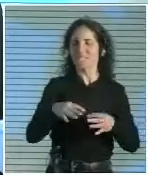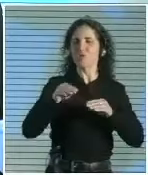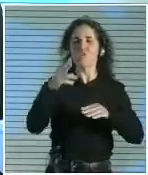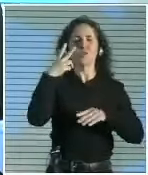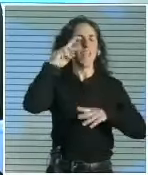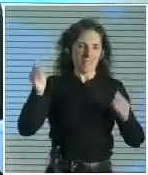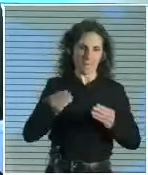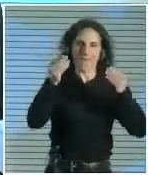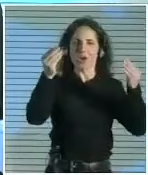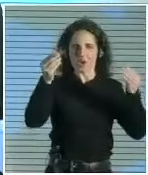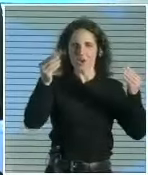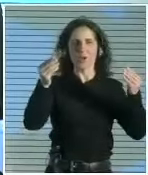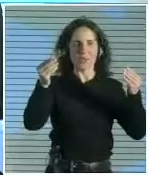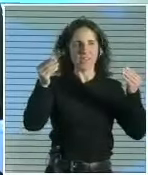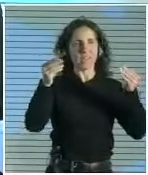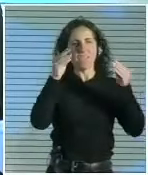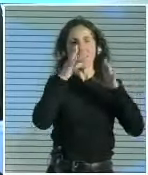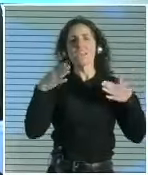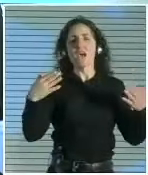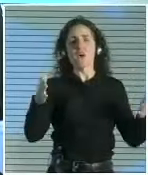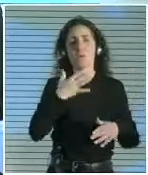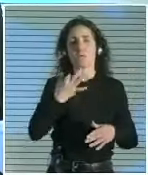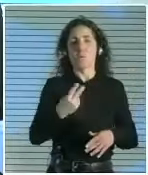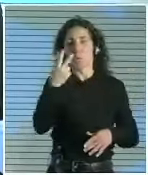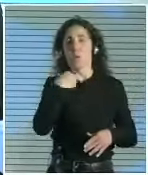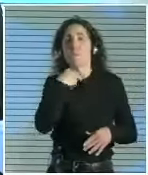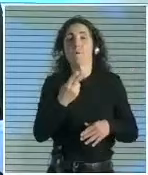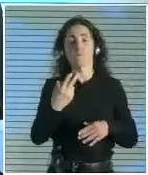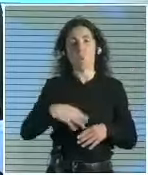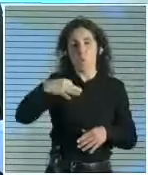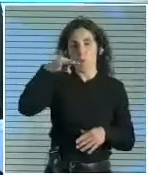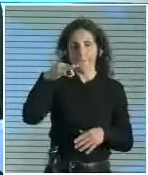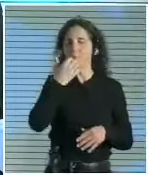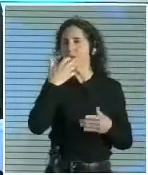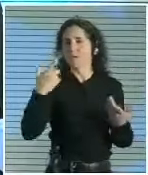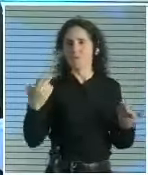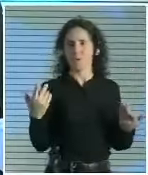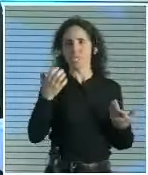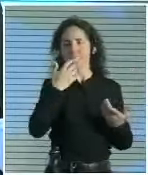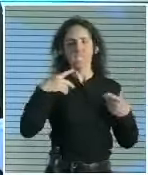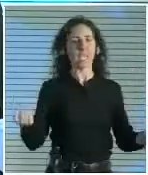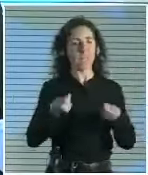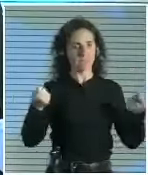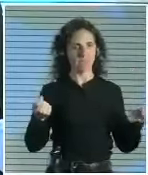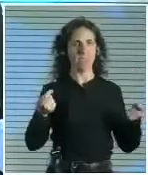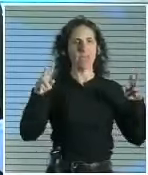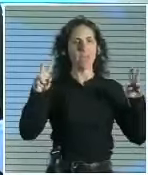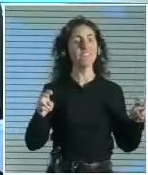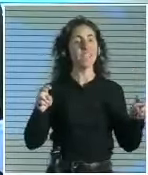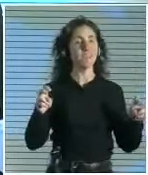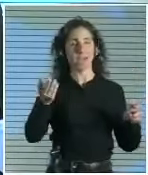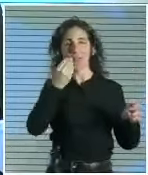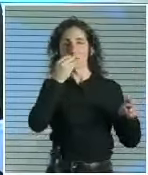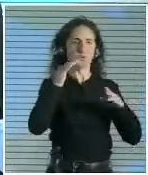really consistent voice, say, if you were to ground a campaign on food sustainability or sustainability society in general in a place that then all of